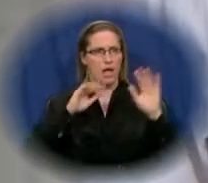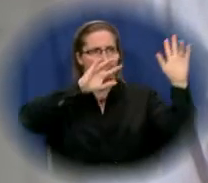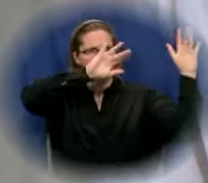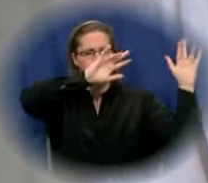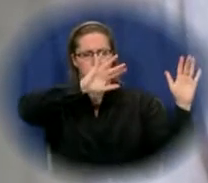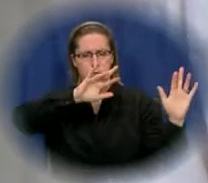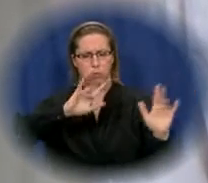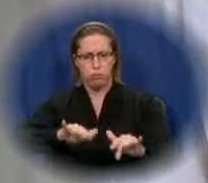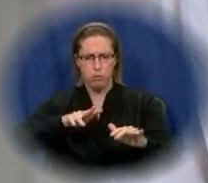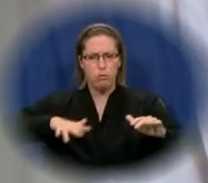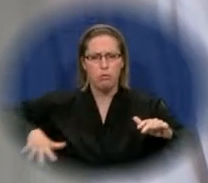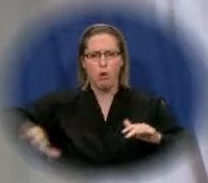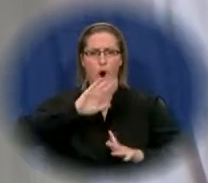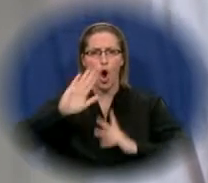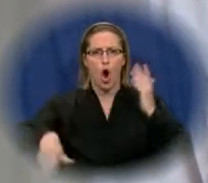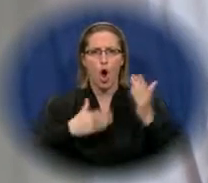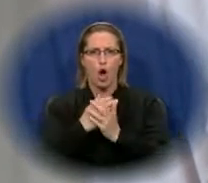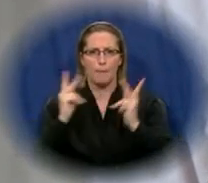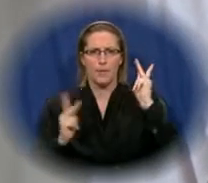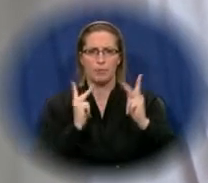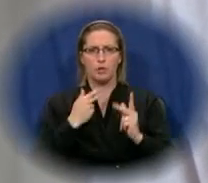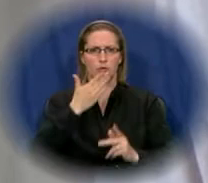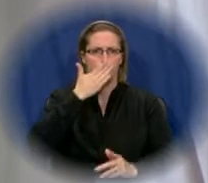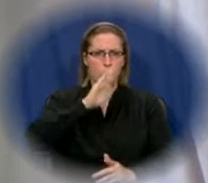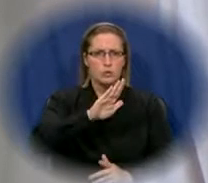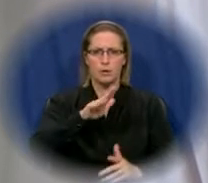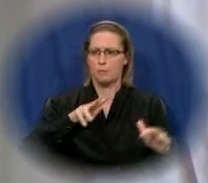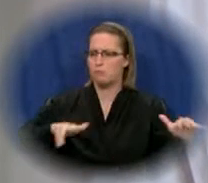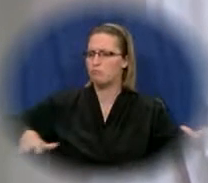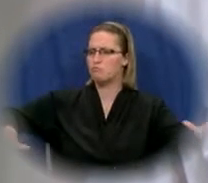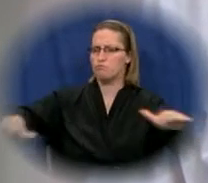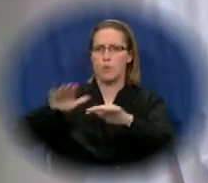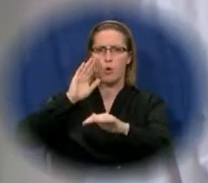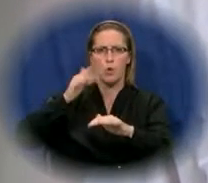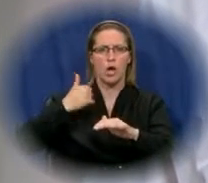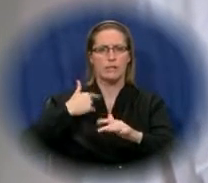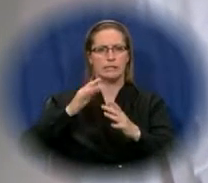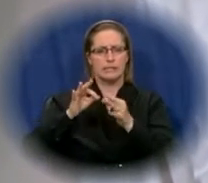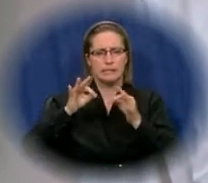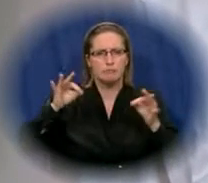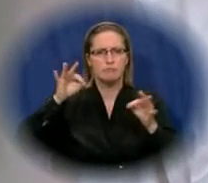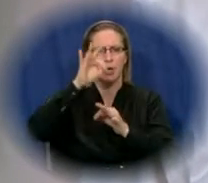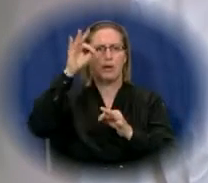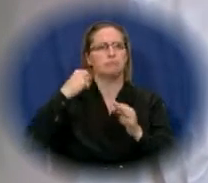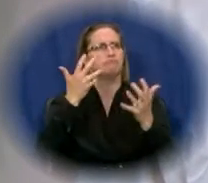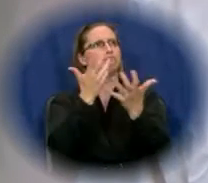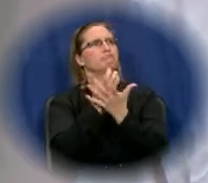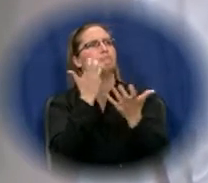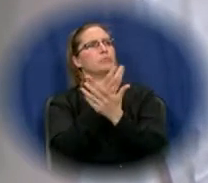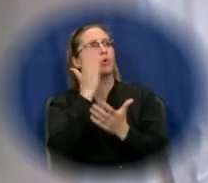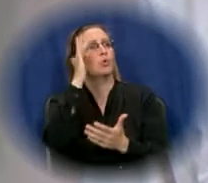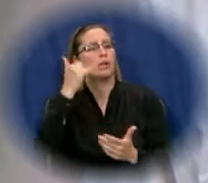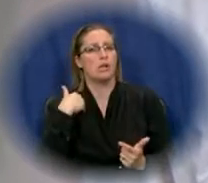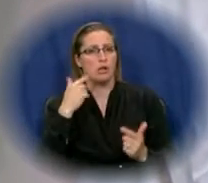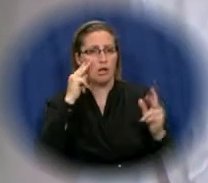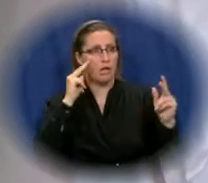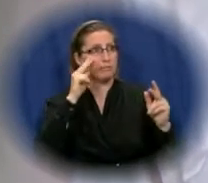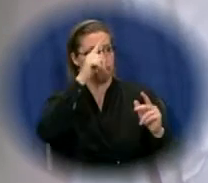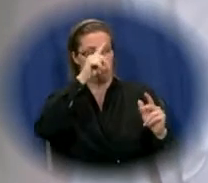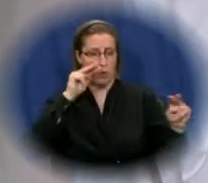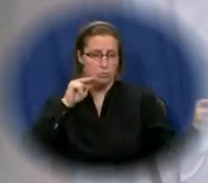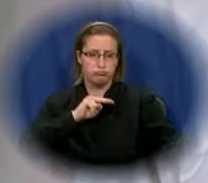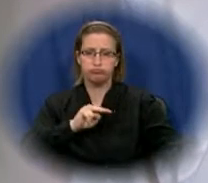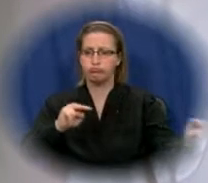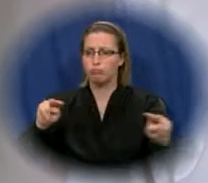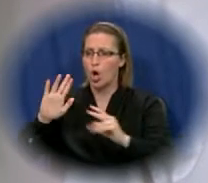inhabitants of Jerusalem a spirit of grace and petition, and they shall look on him whom they have pierced, and